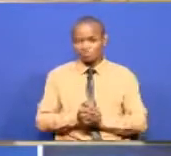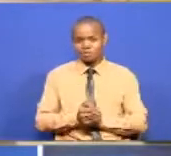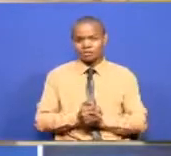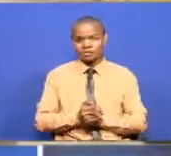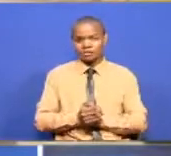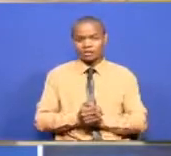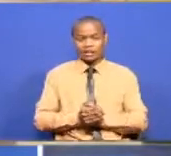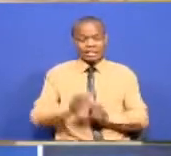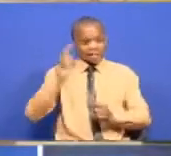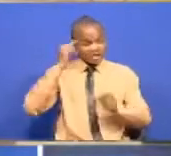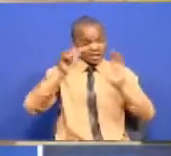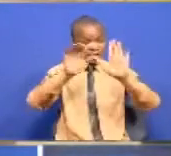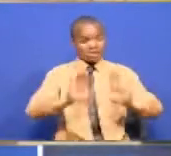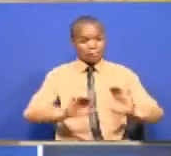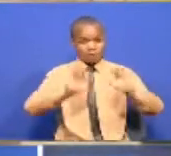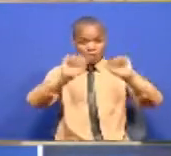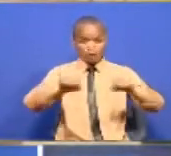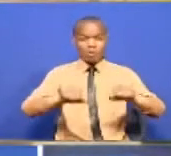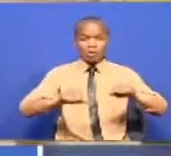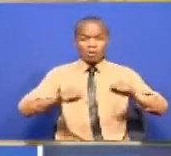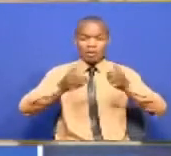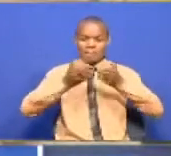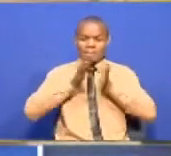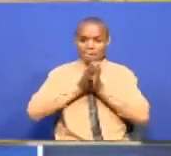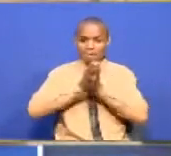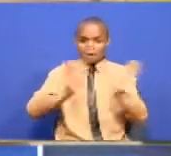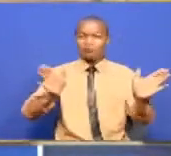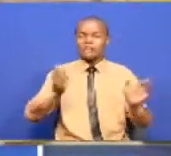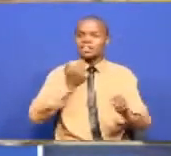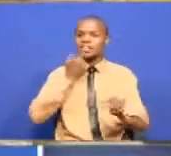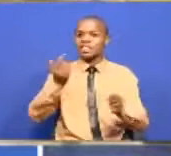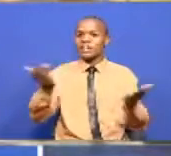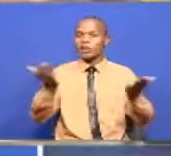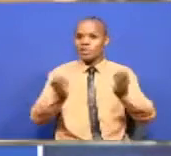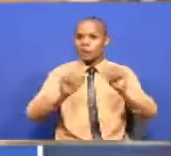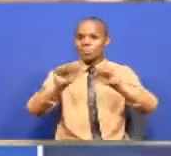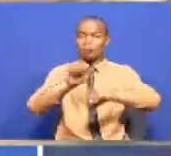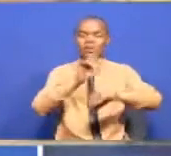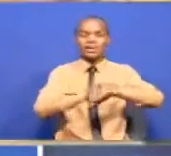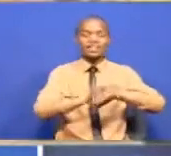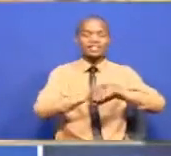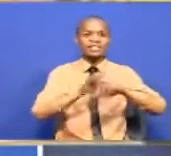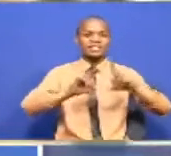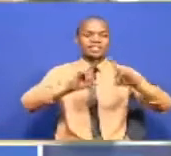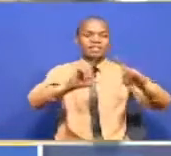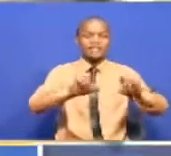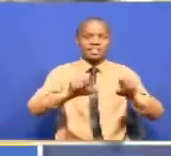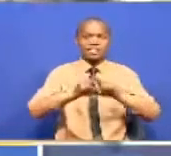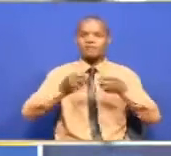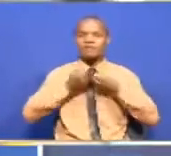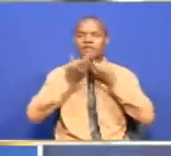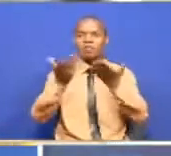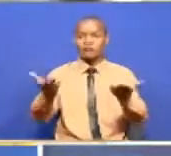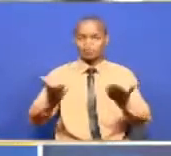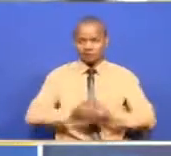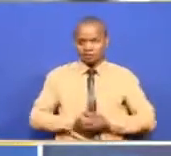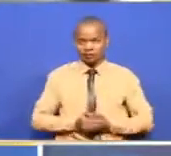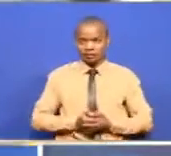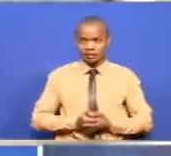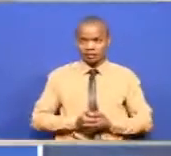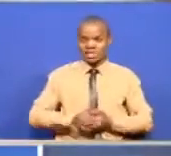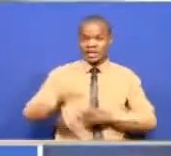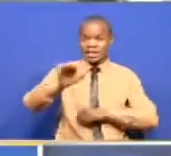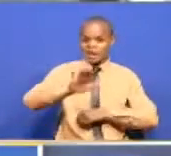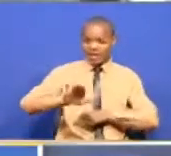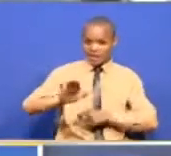made public and measures put in place of how we can access them, all of us. In many of the termini that we